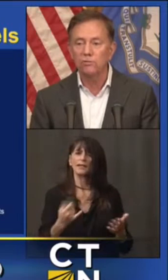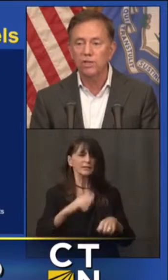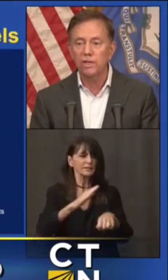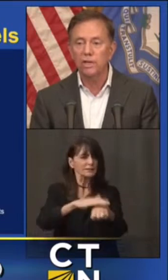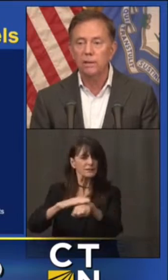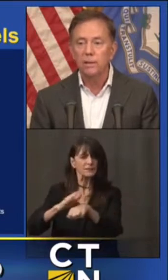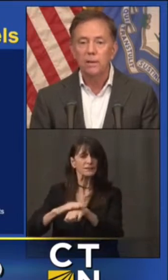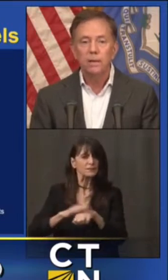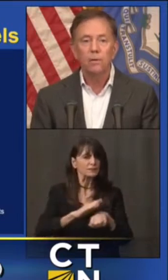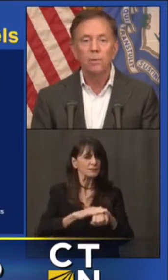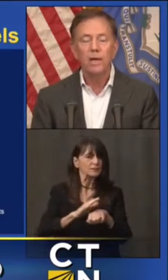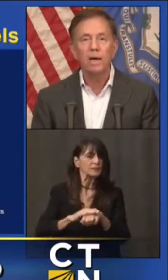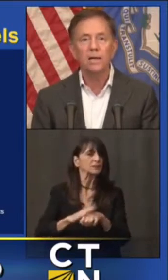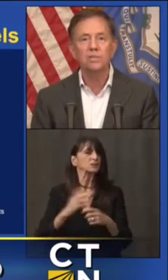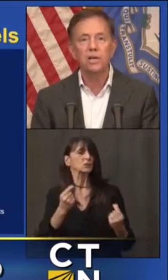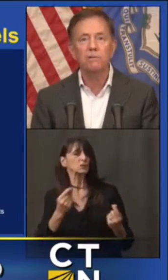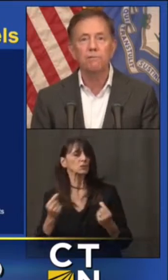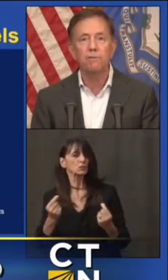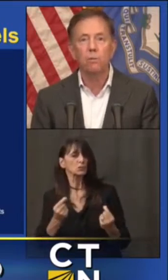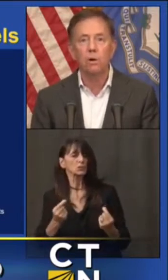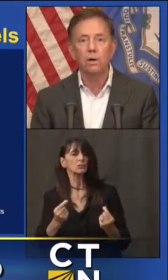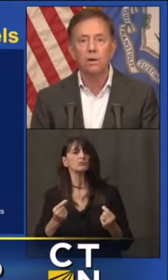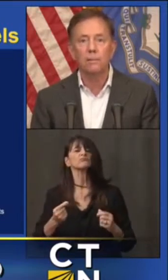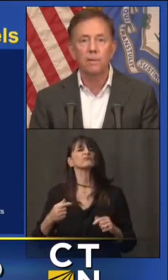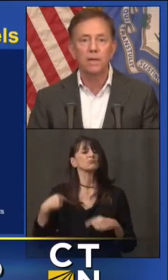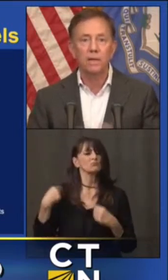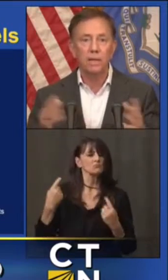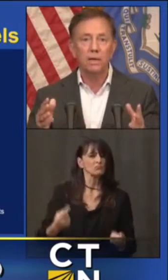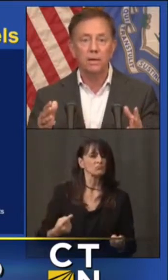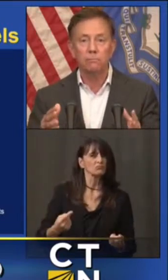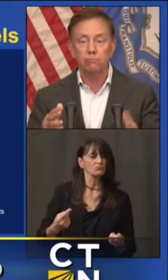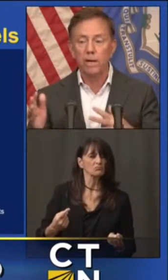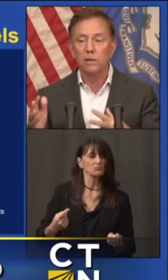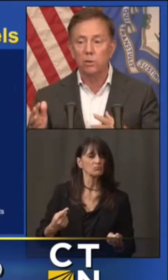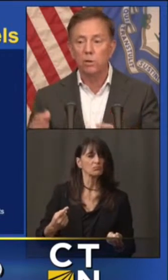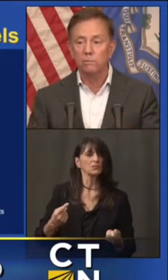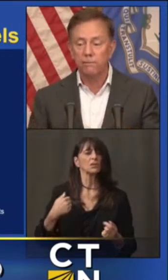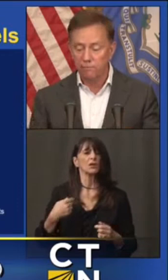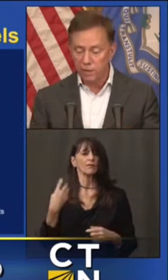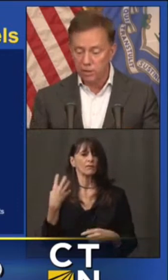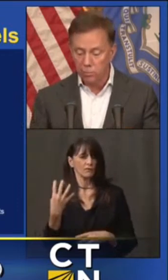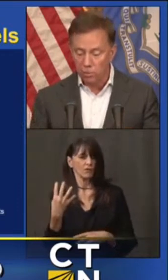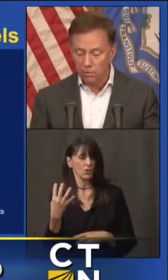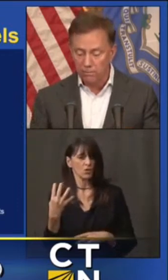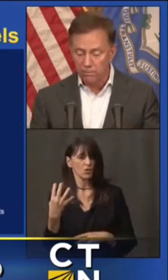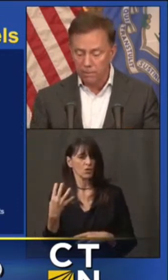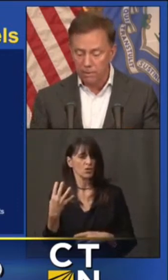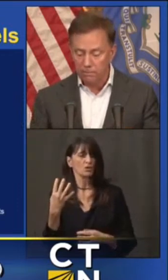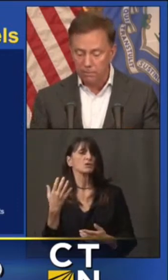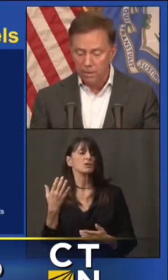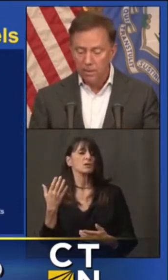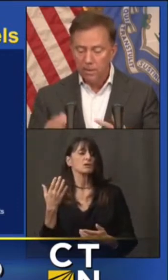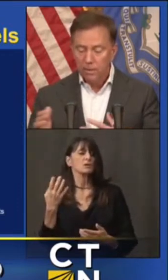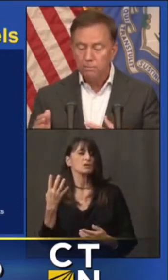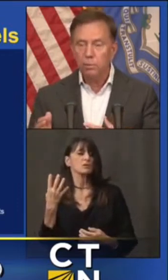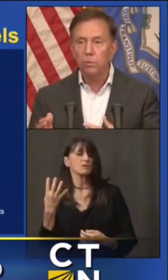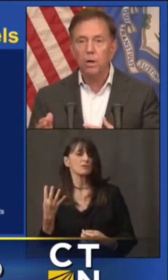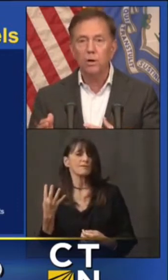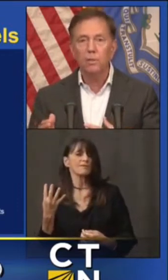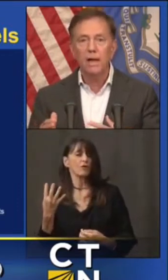you see. We had, I'd say, 4 in the red alert, 15 or more